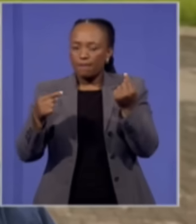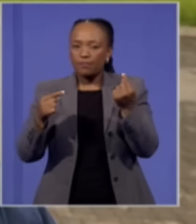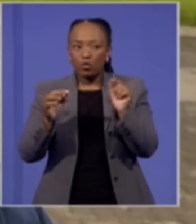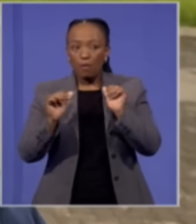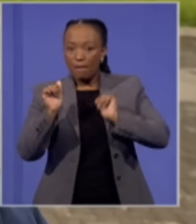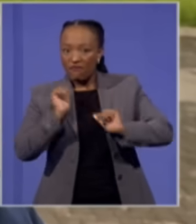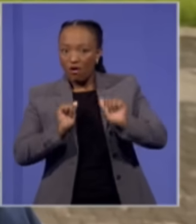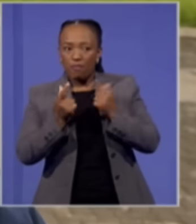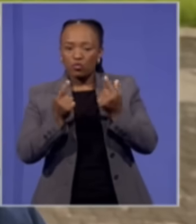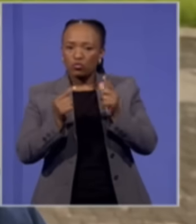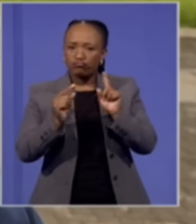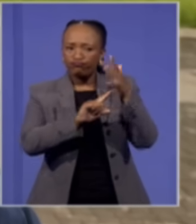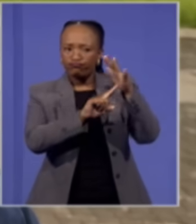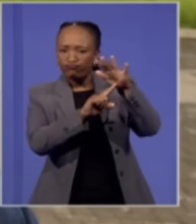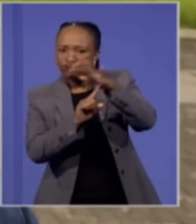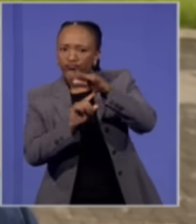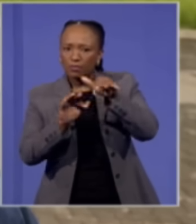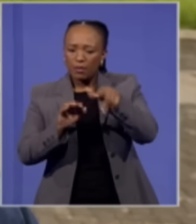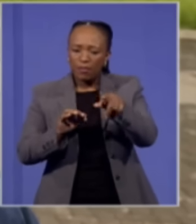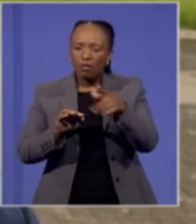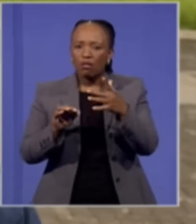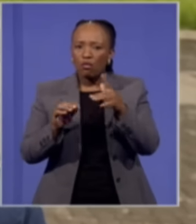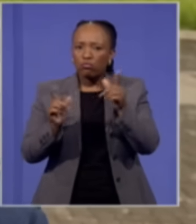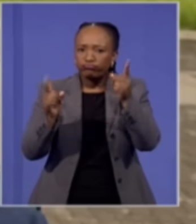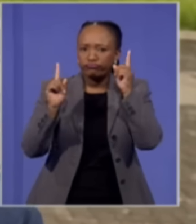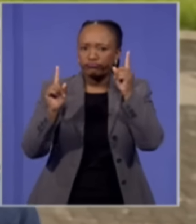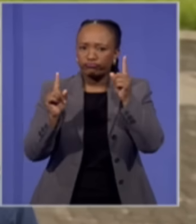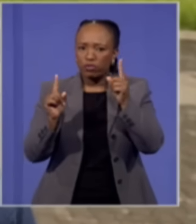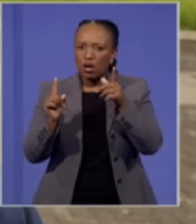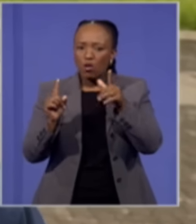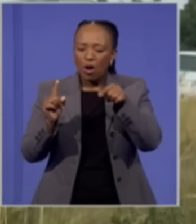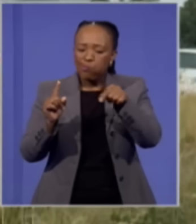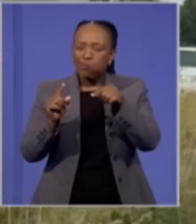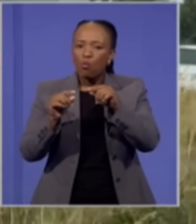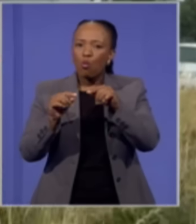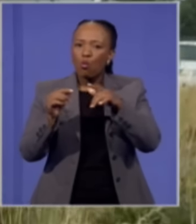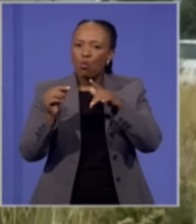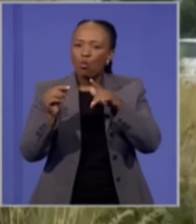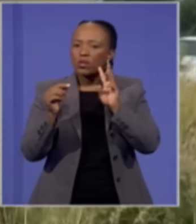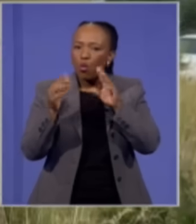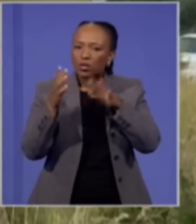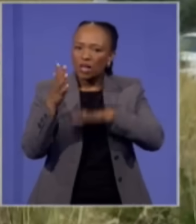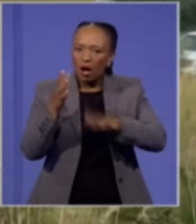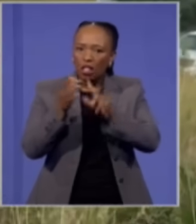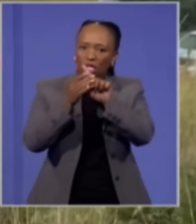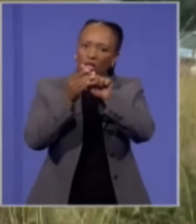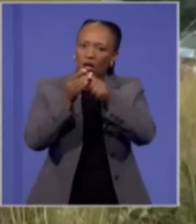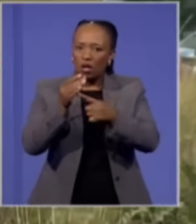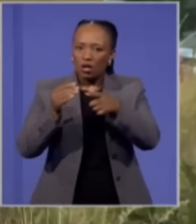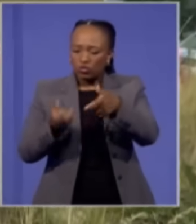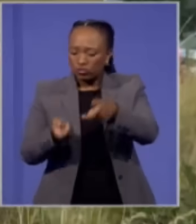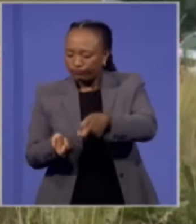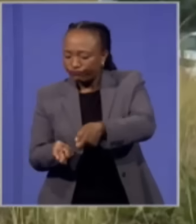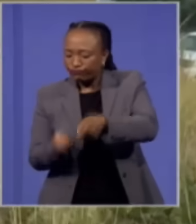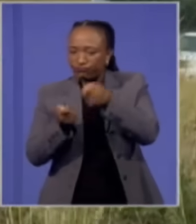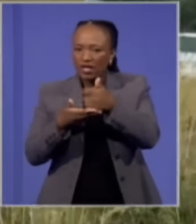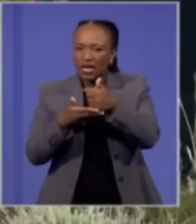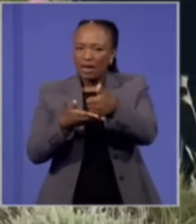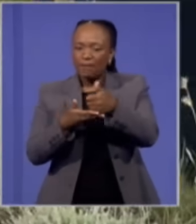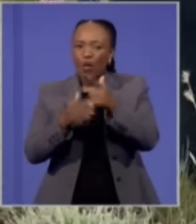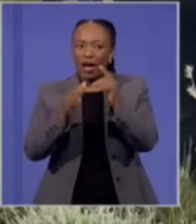perform to rescue some of the patients that are trapped in the dam due to strong winds. But on the medical